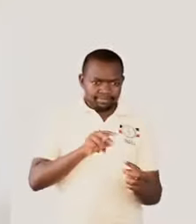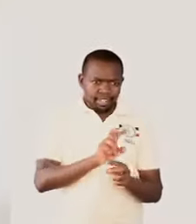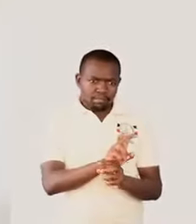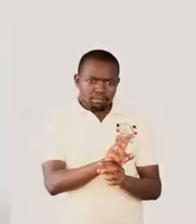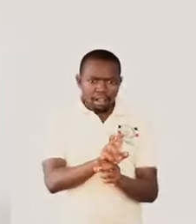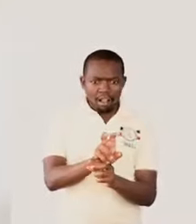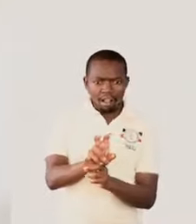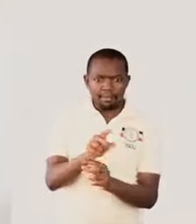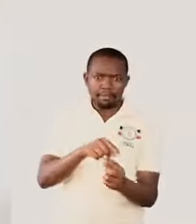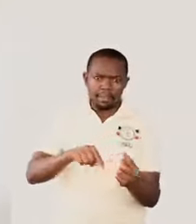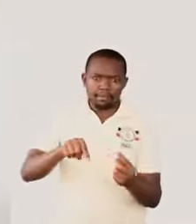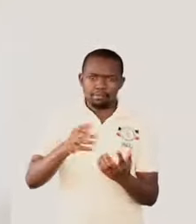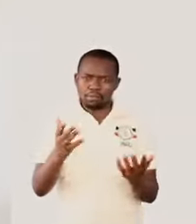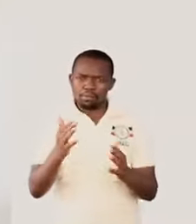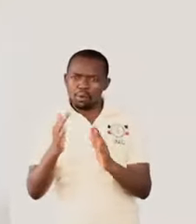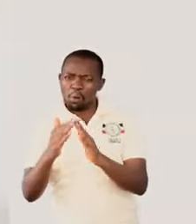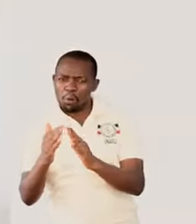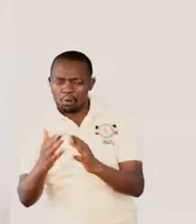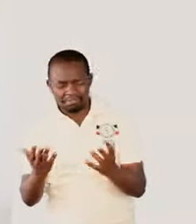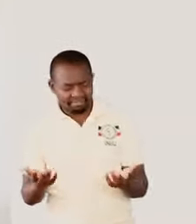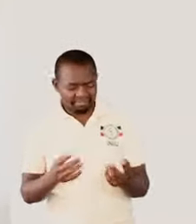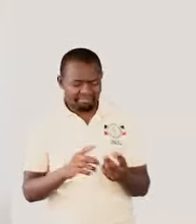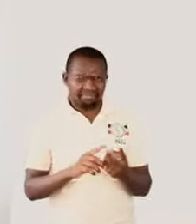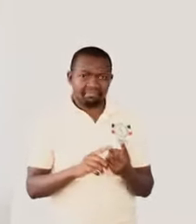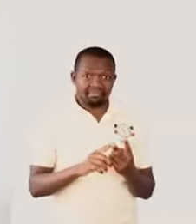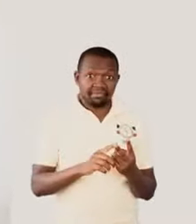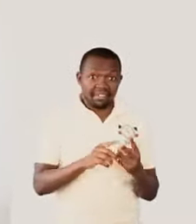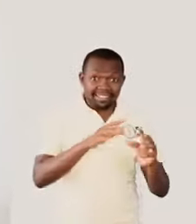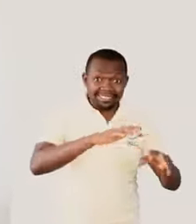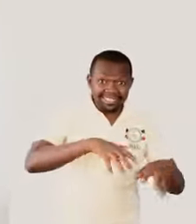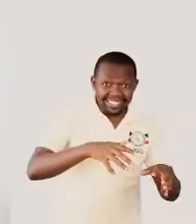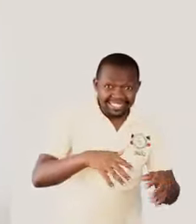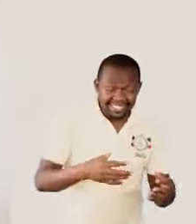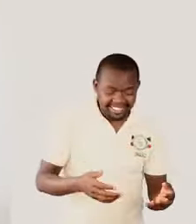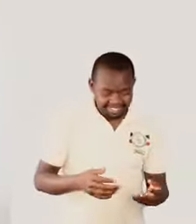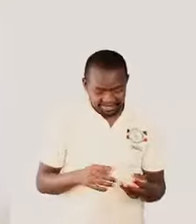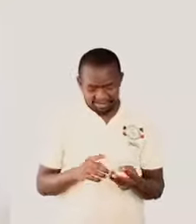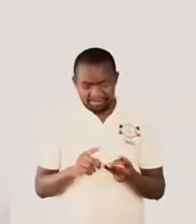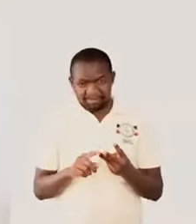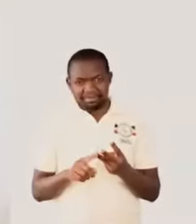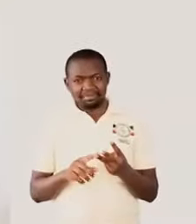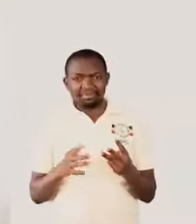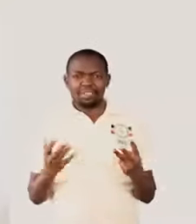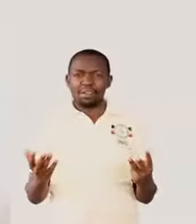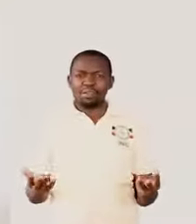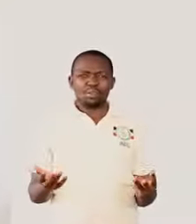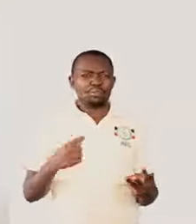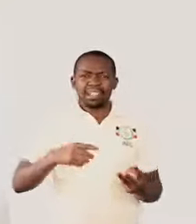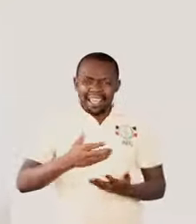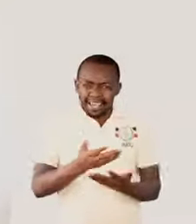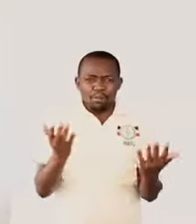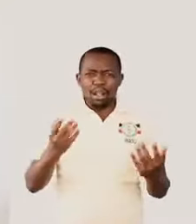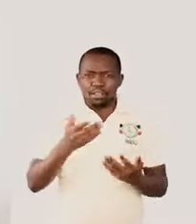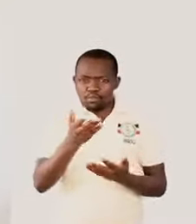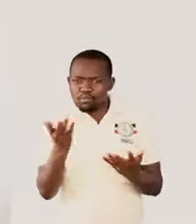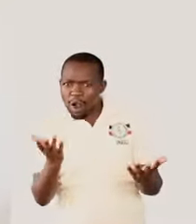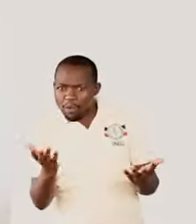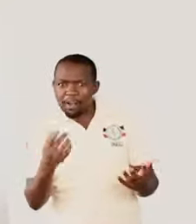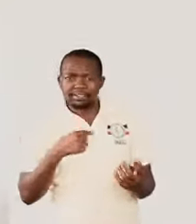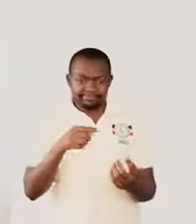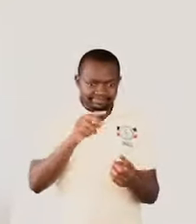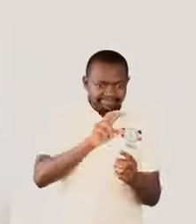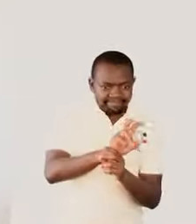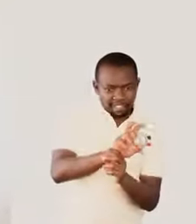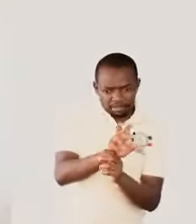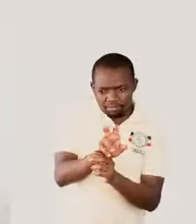Whether we are at home, whether we are in the garden, whether we are wherever we are, let us look around ourselves